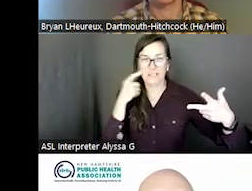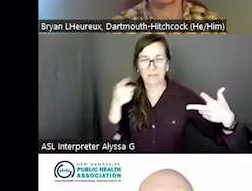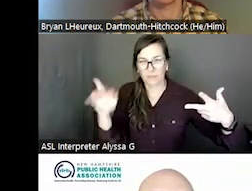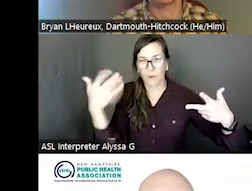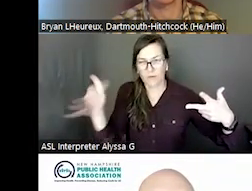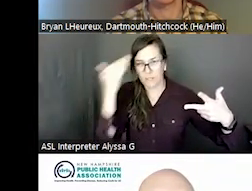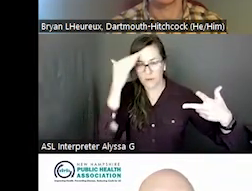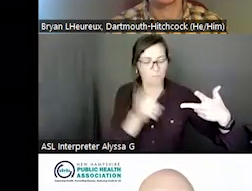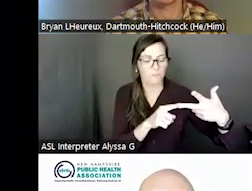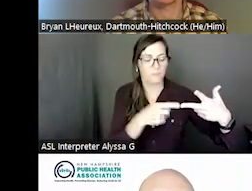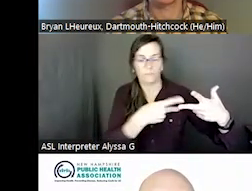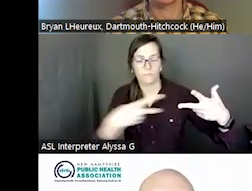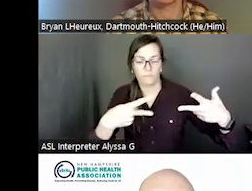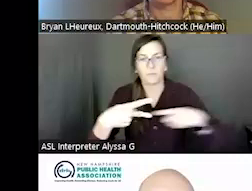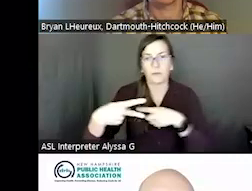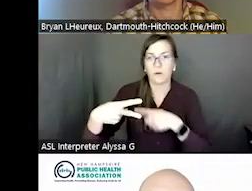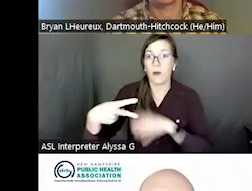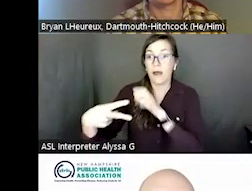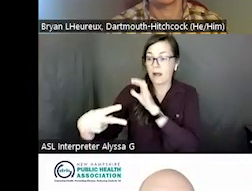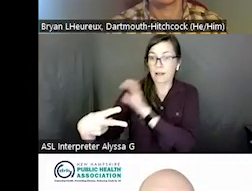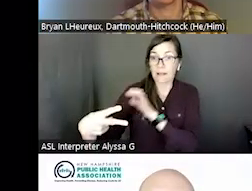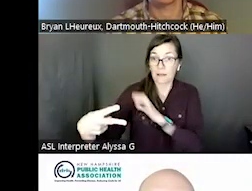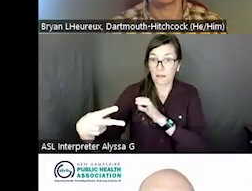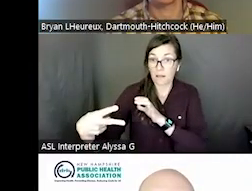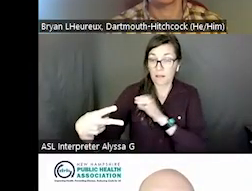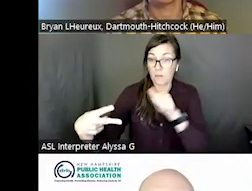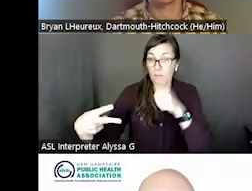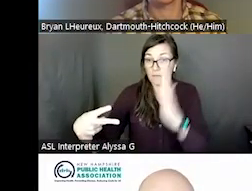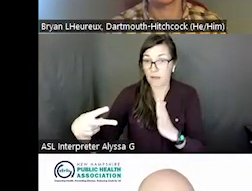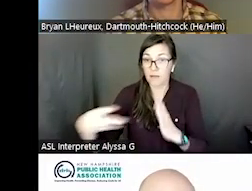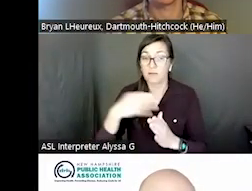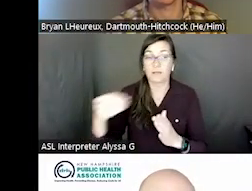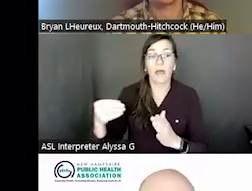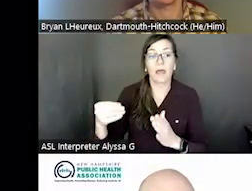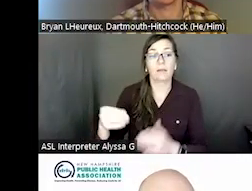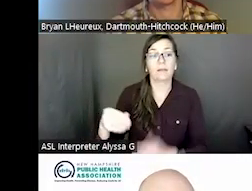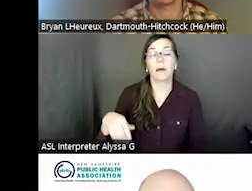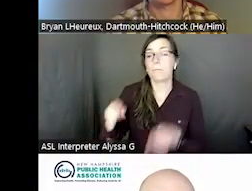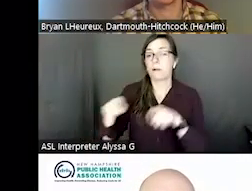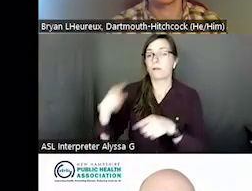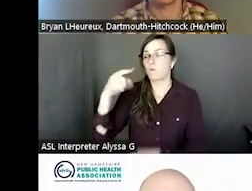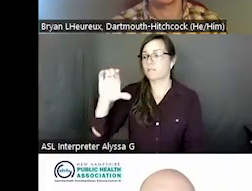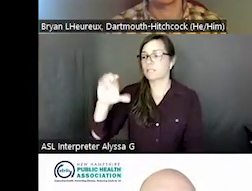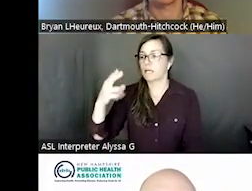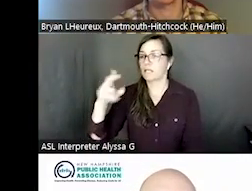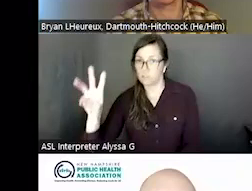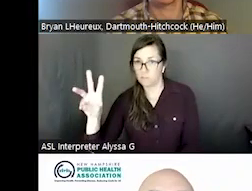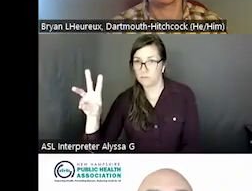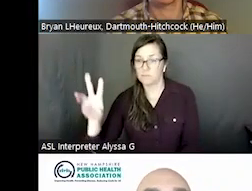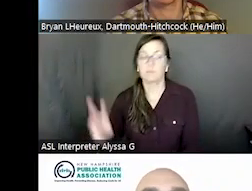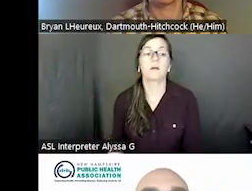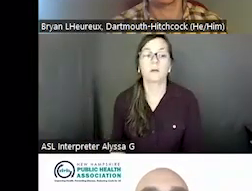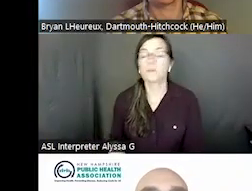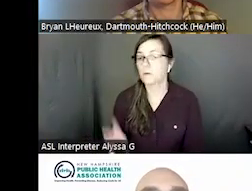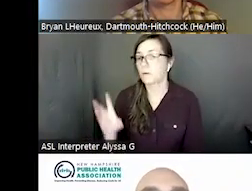definition. One is for clinical providers, and the other one is in parallel for CHWs, but we always welcome CHWs into the clinical